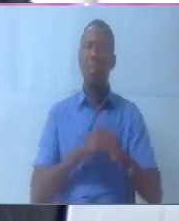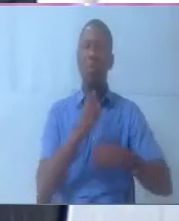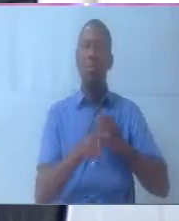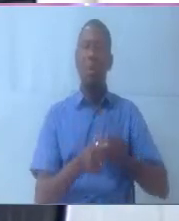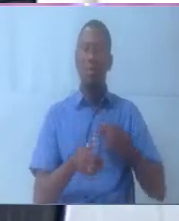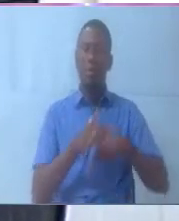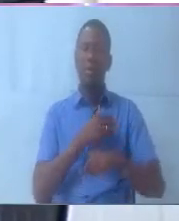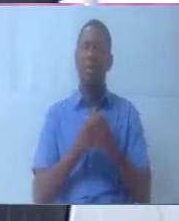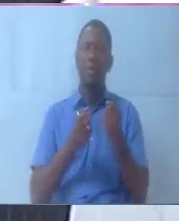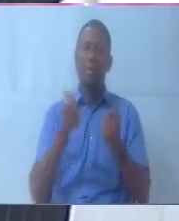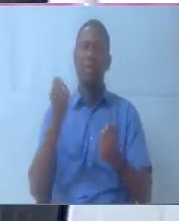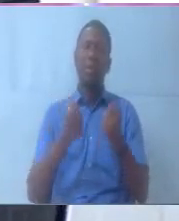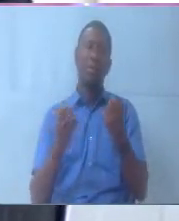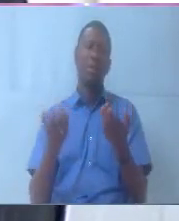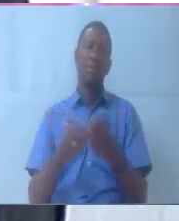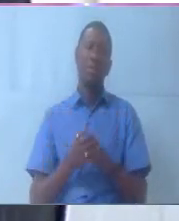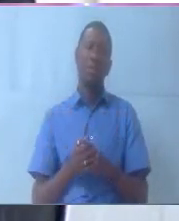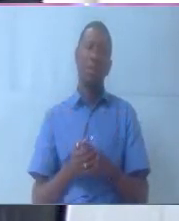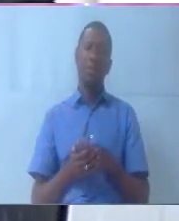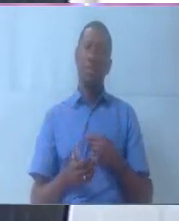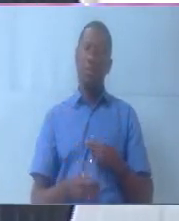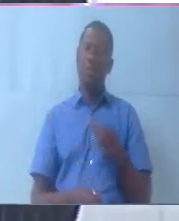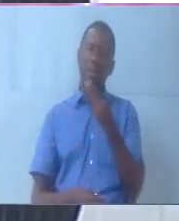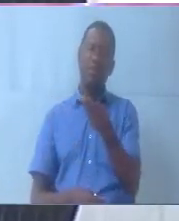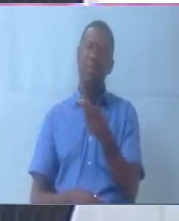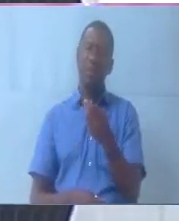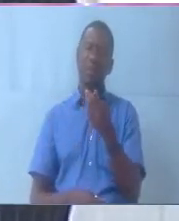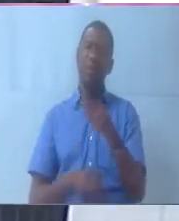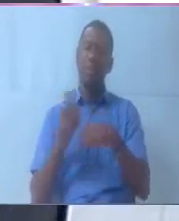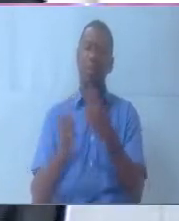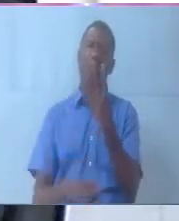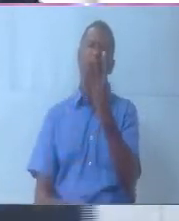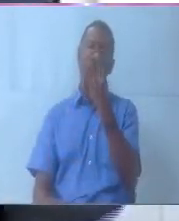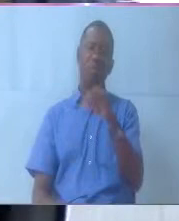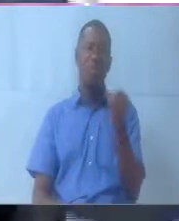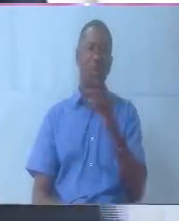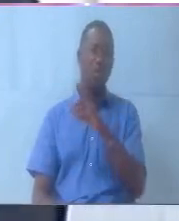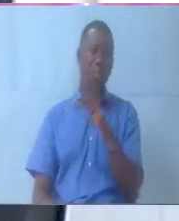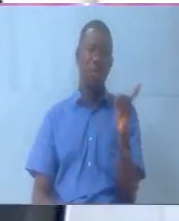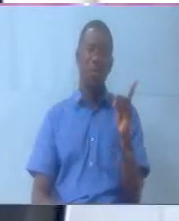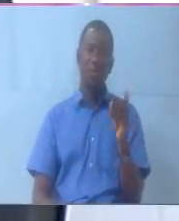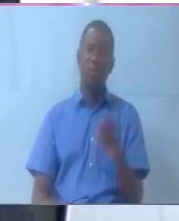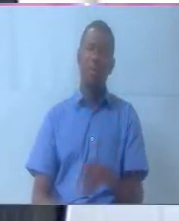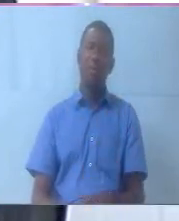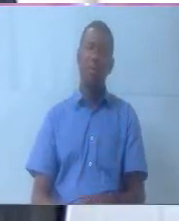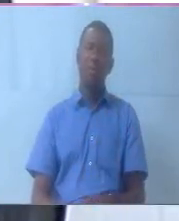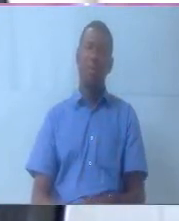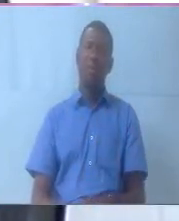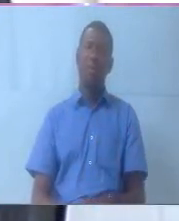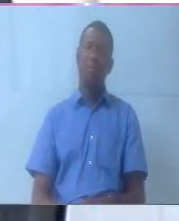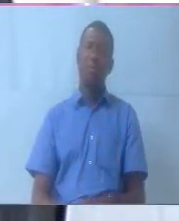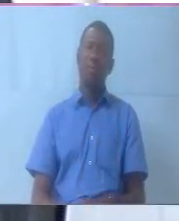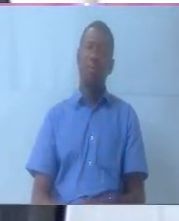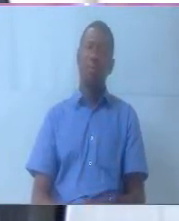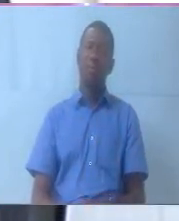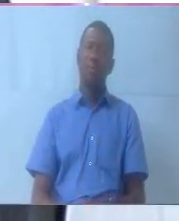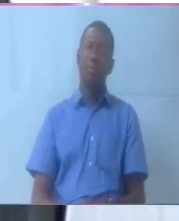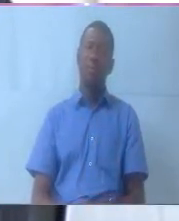have to even give them $400 for them to go and buy fuel over the tarmac, not to come and fill it. Then went